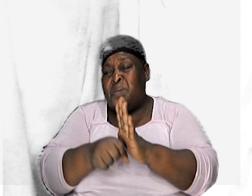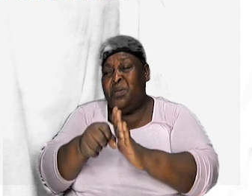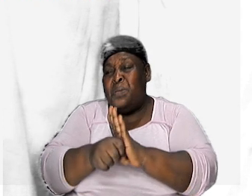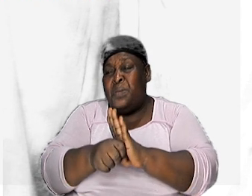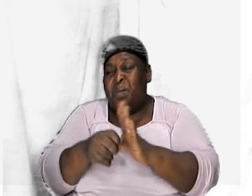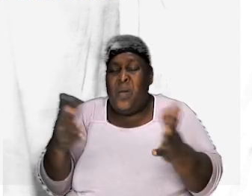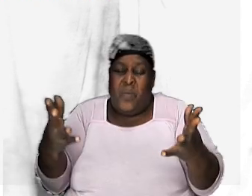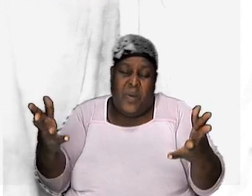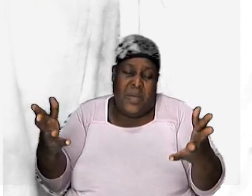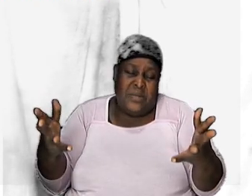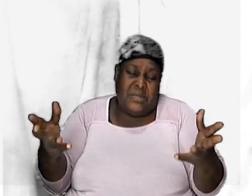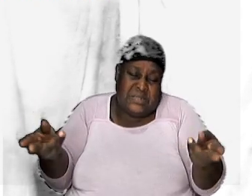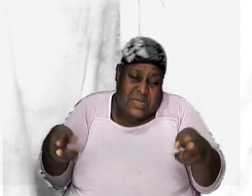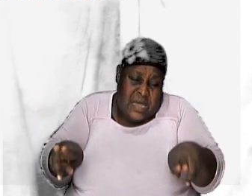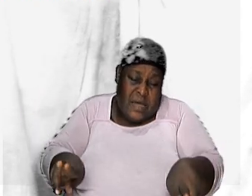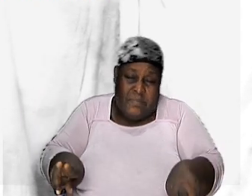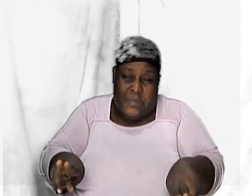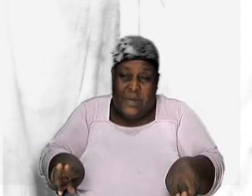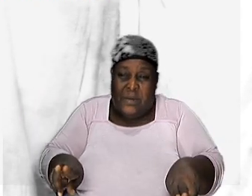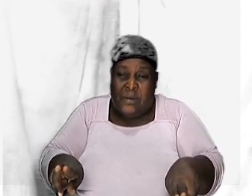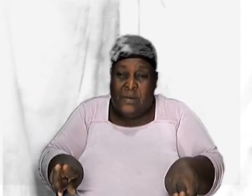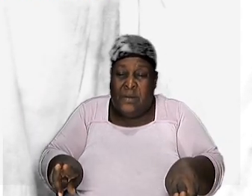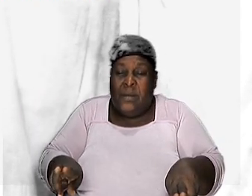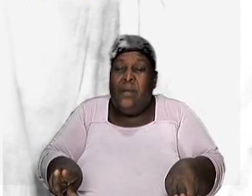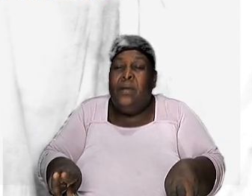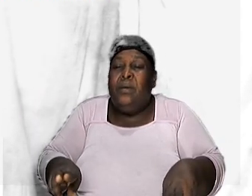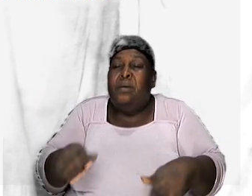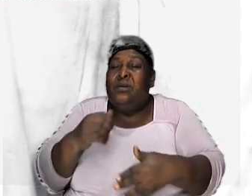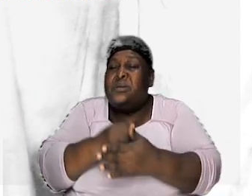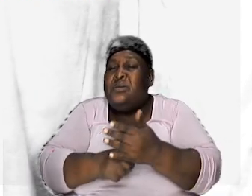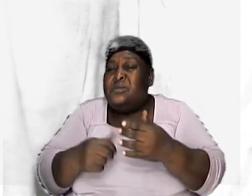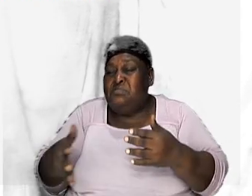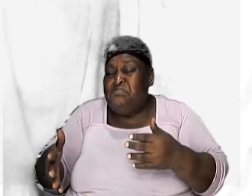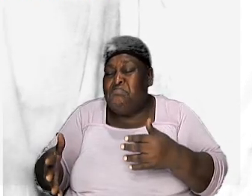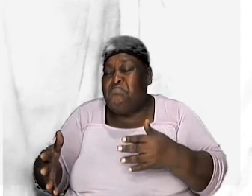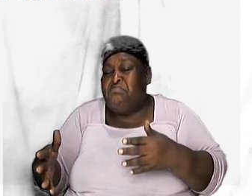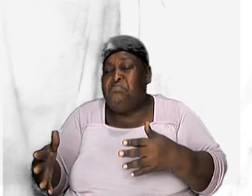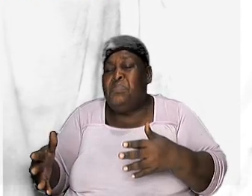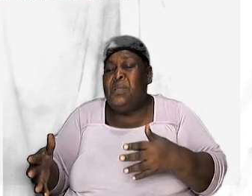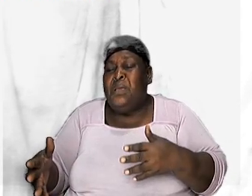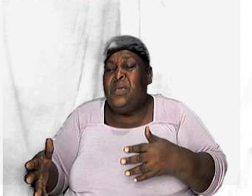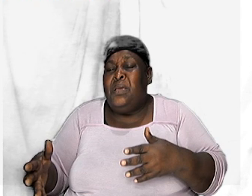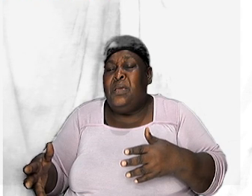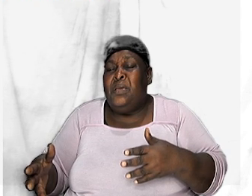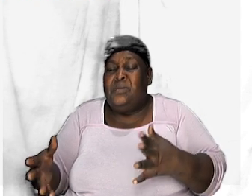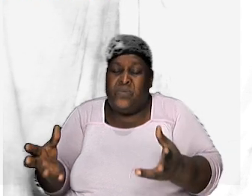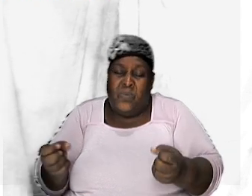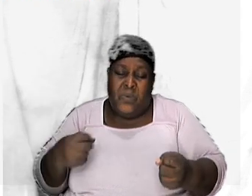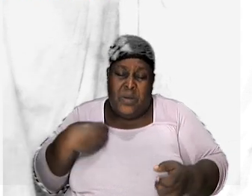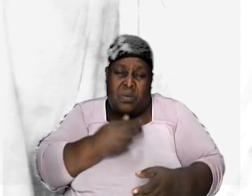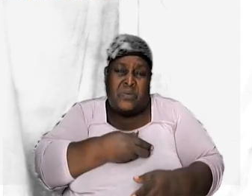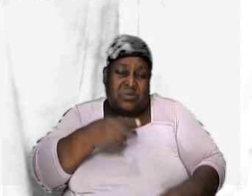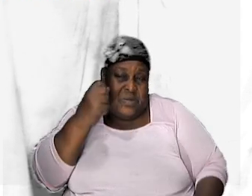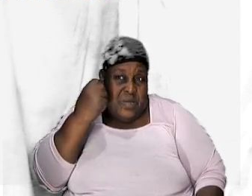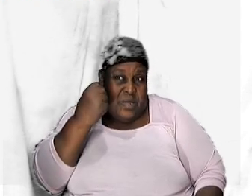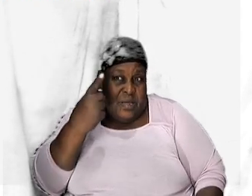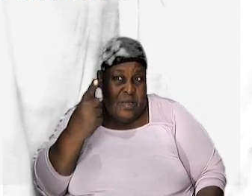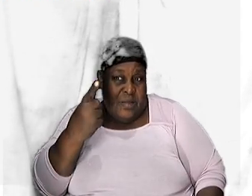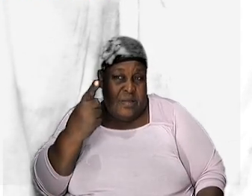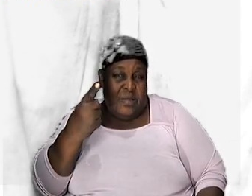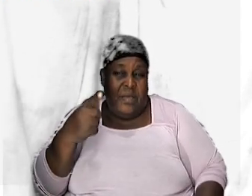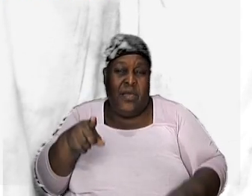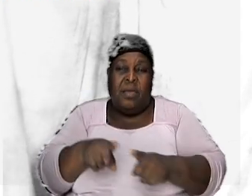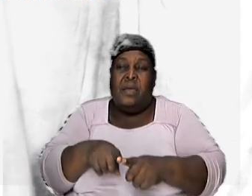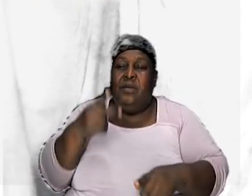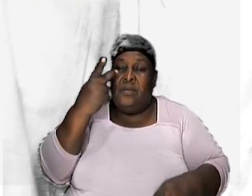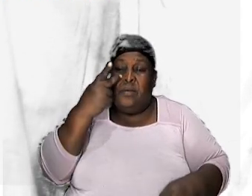taking place here in this particular scripture, there's some little foundational things I want us to understand as we look at